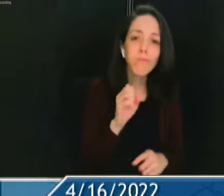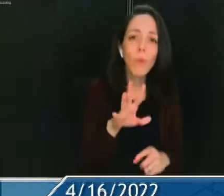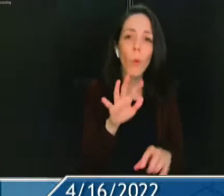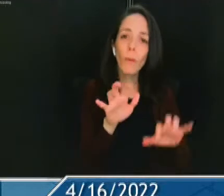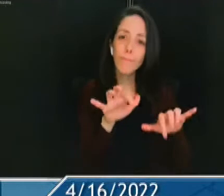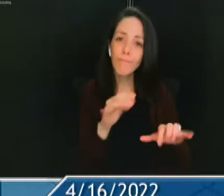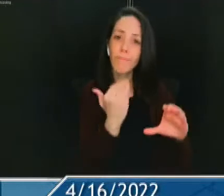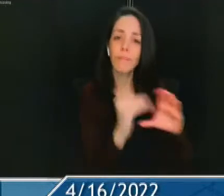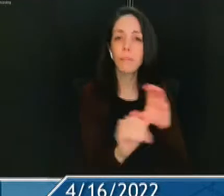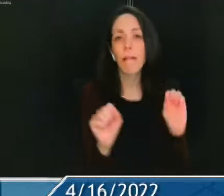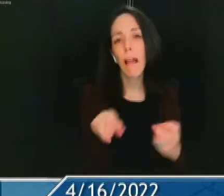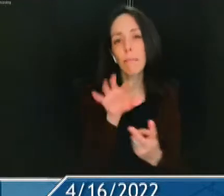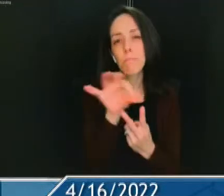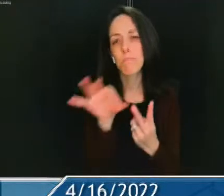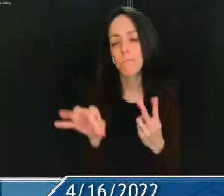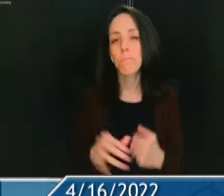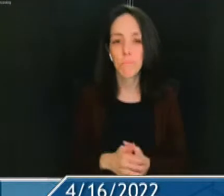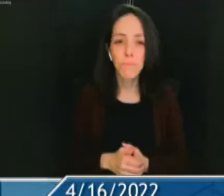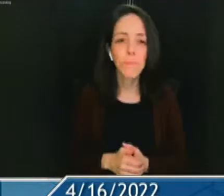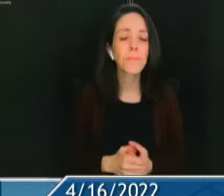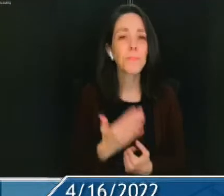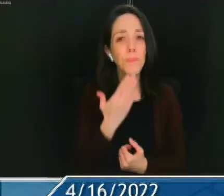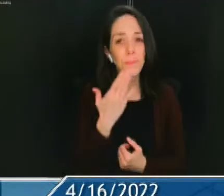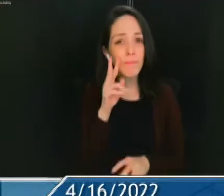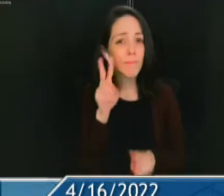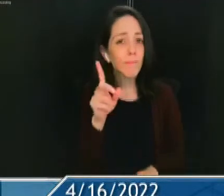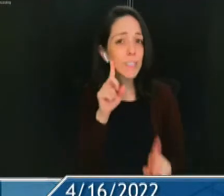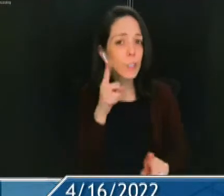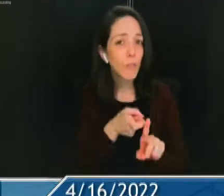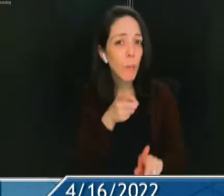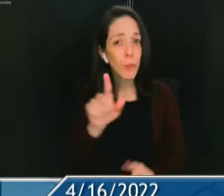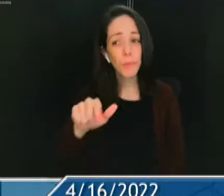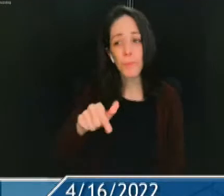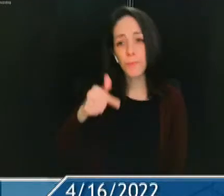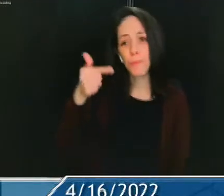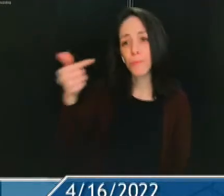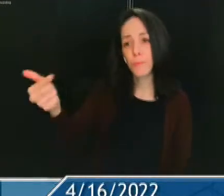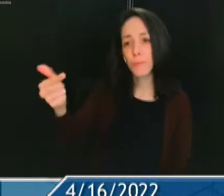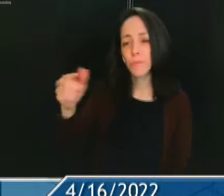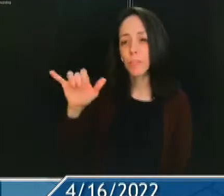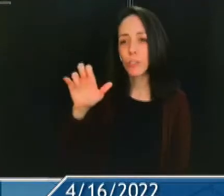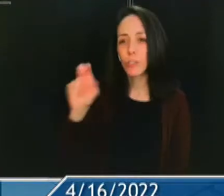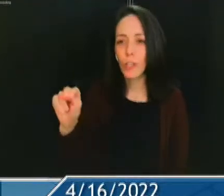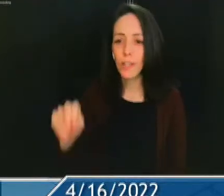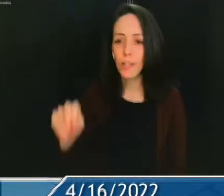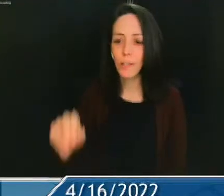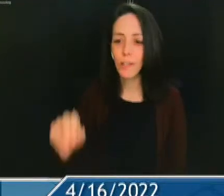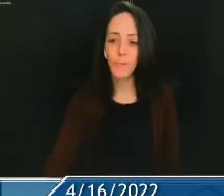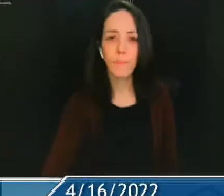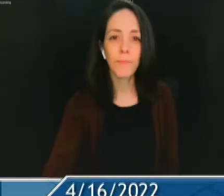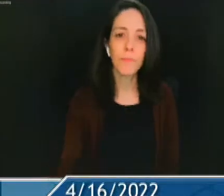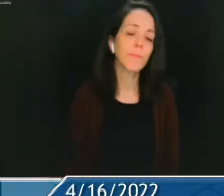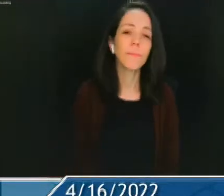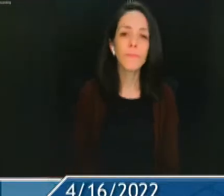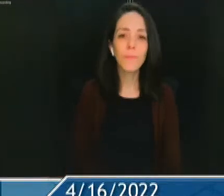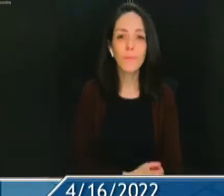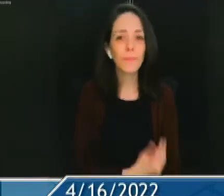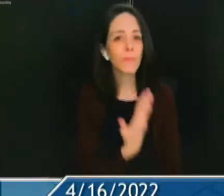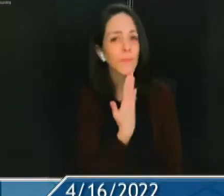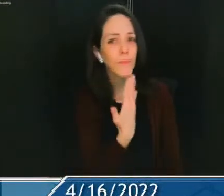email. So thank you and look forward to hearing from you, and I'll turn it back over to Jen. Great. Thank you so much, Director Canard, for